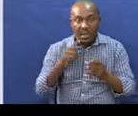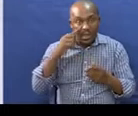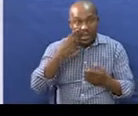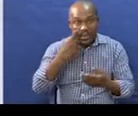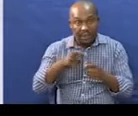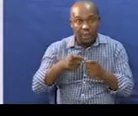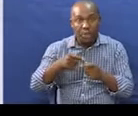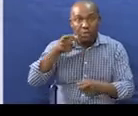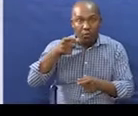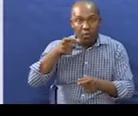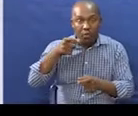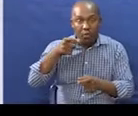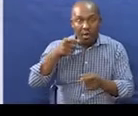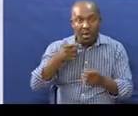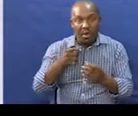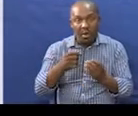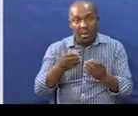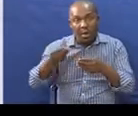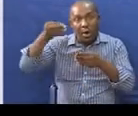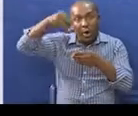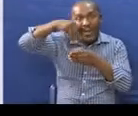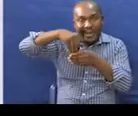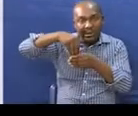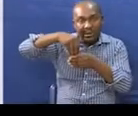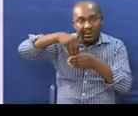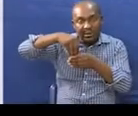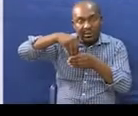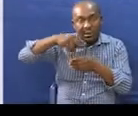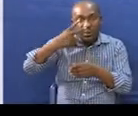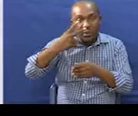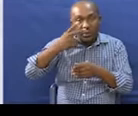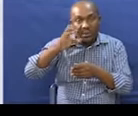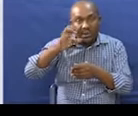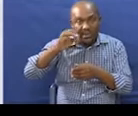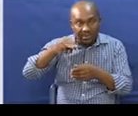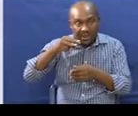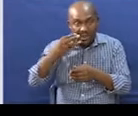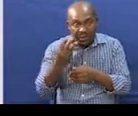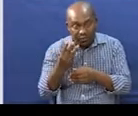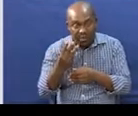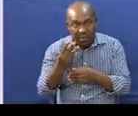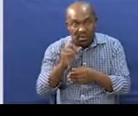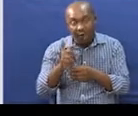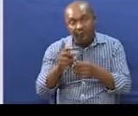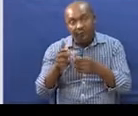2 centimeter cubed of solution C.